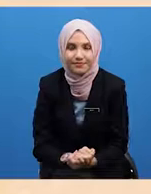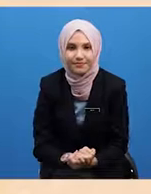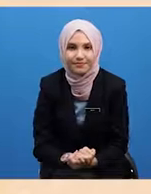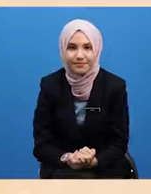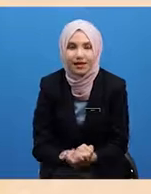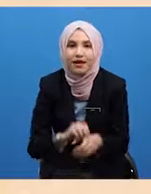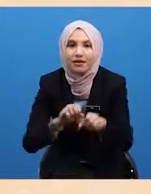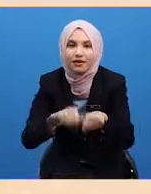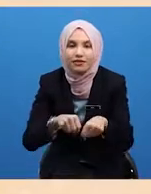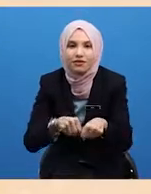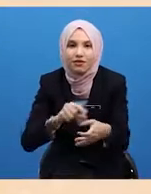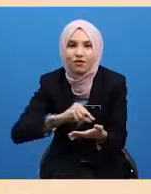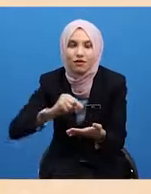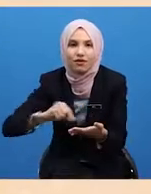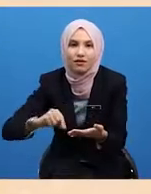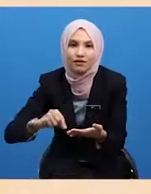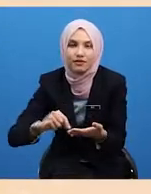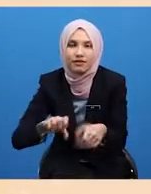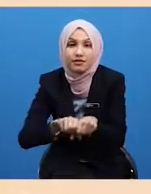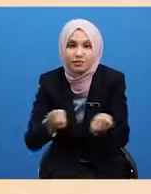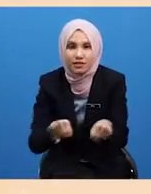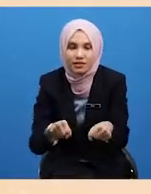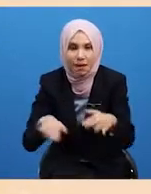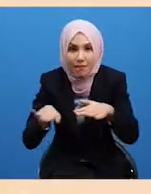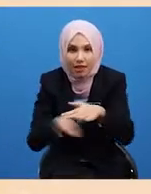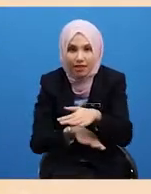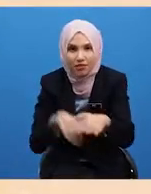Can you write in the space below the question?